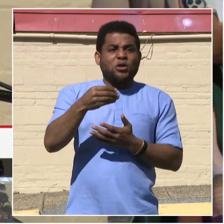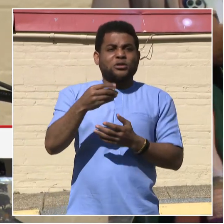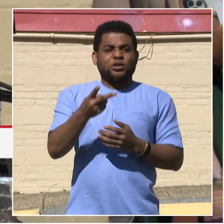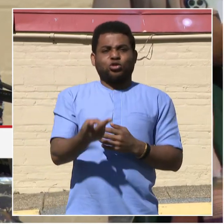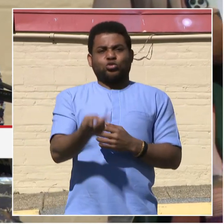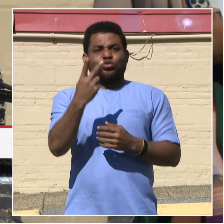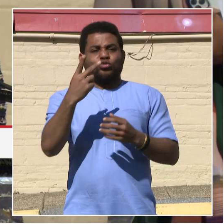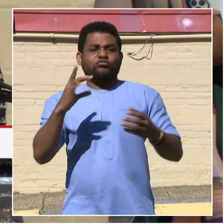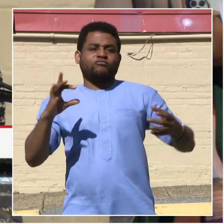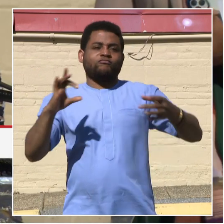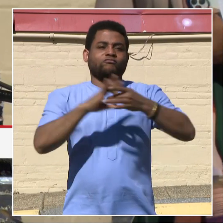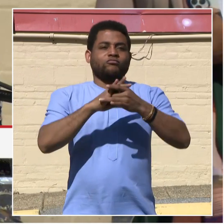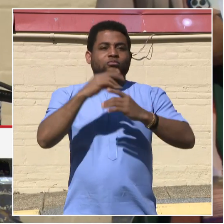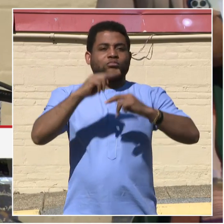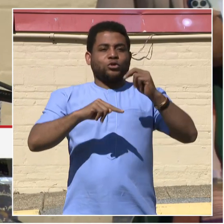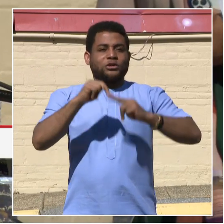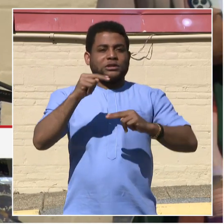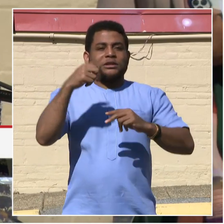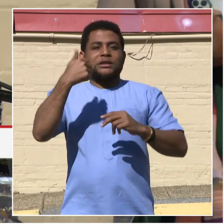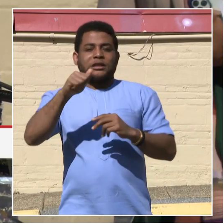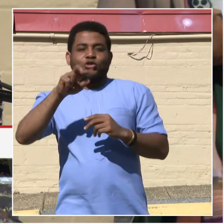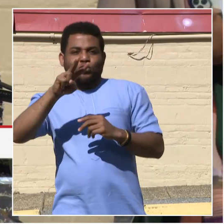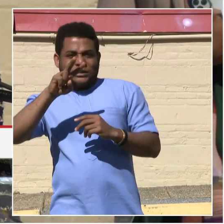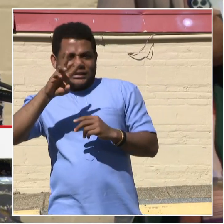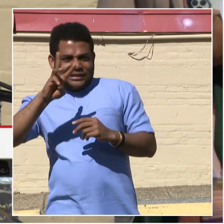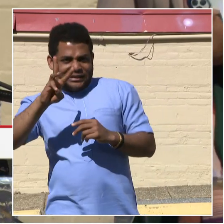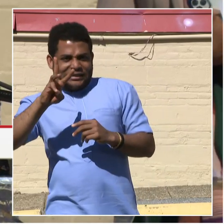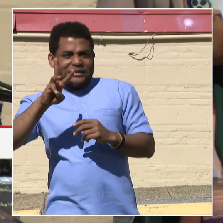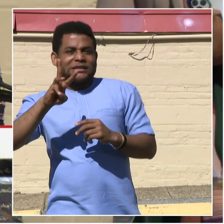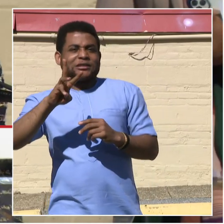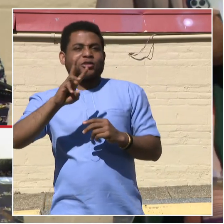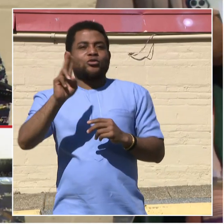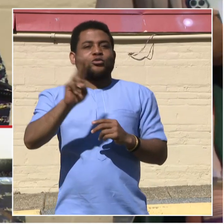at 1026 U Street for